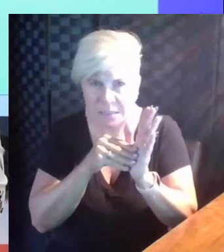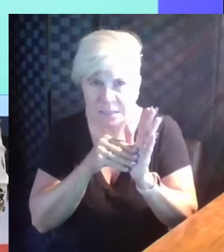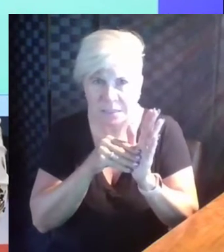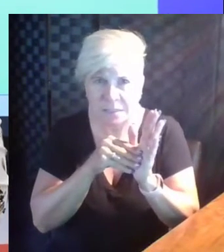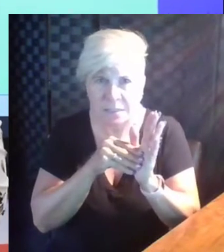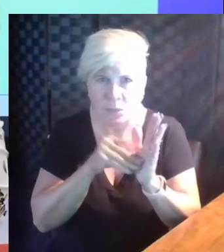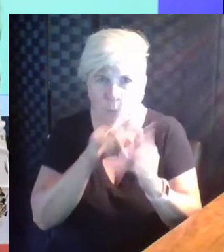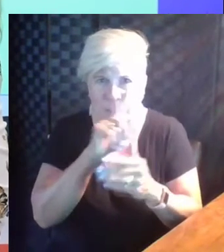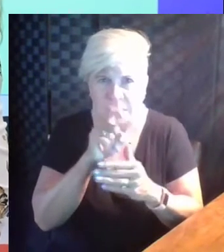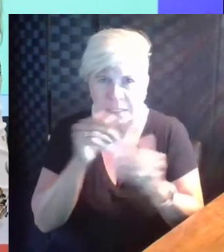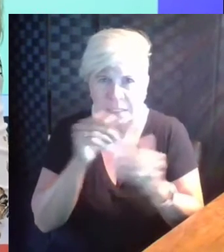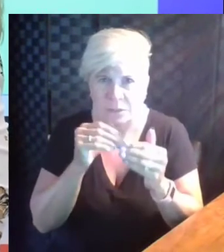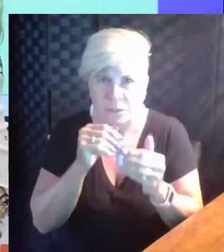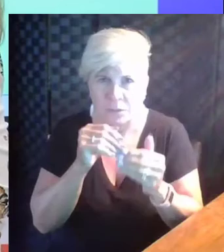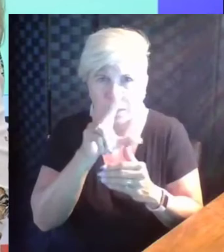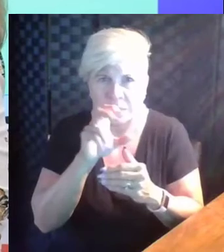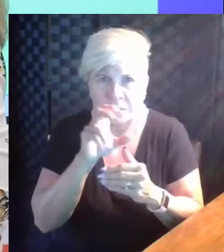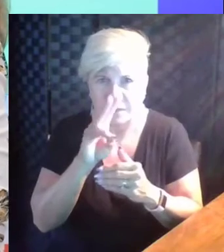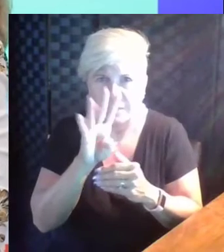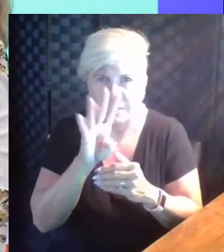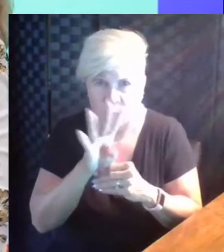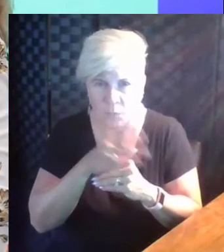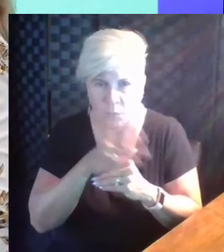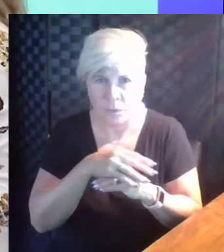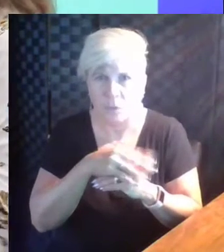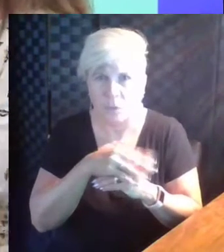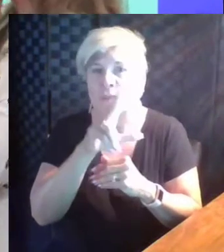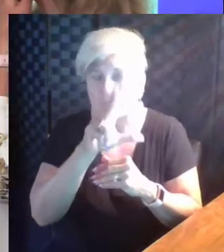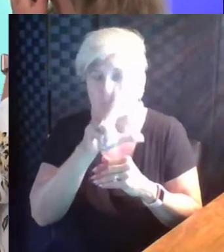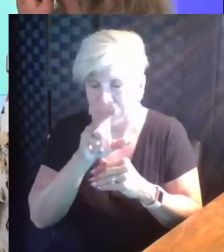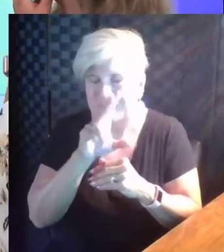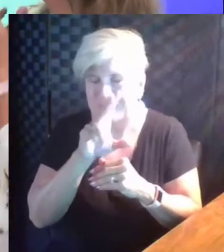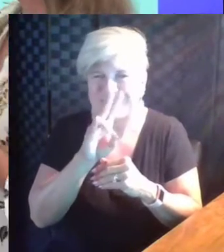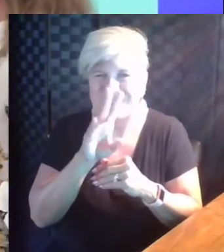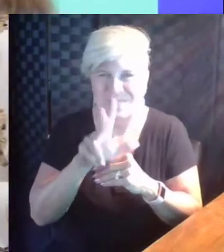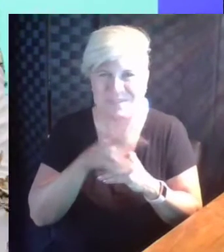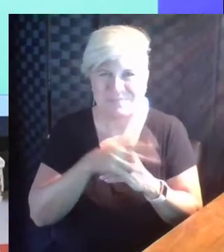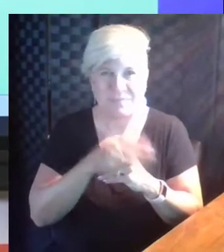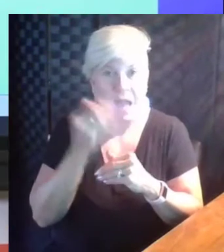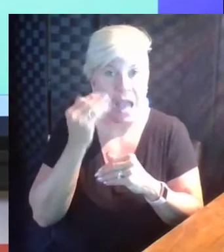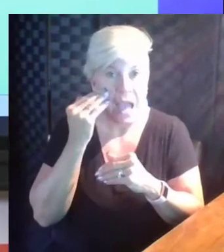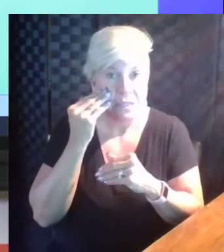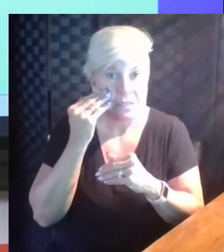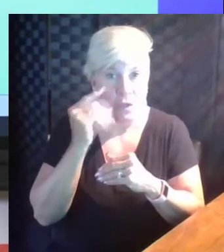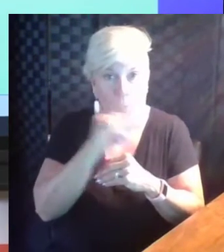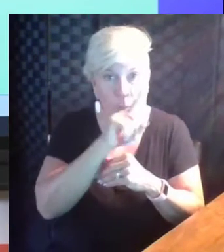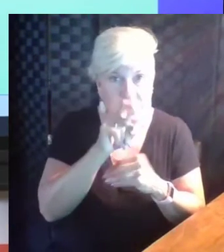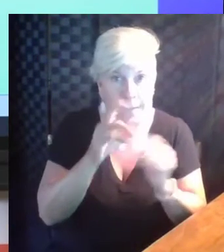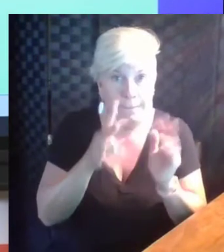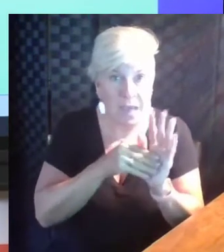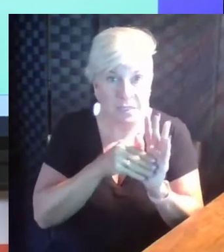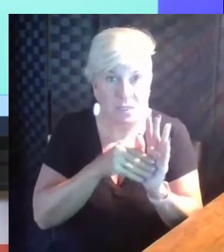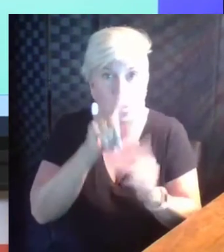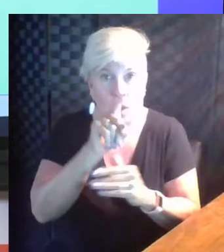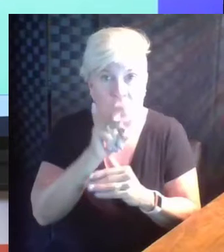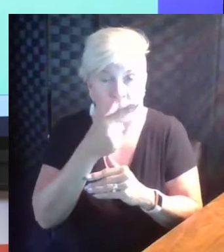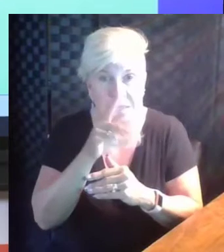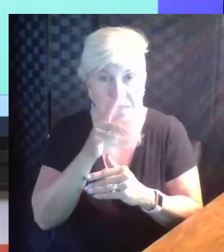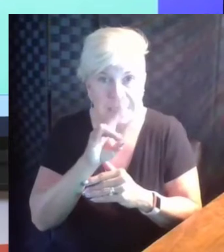plus my question mark equals 373. Okay, I know that question mark